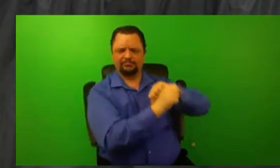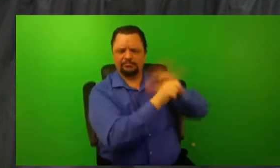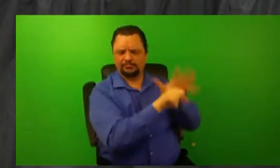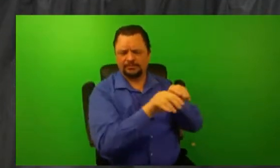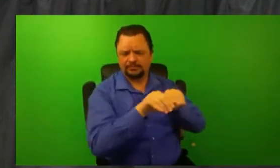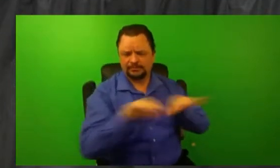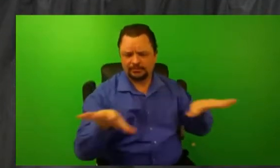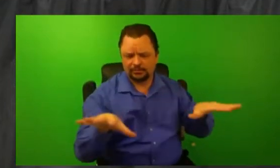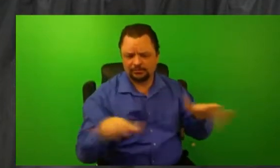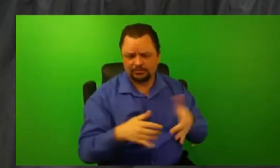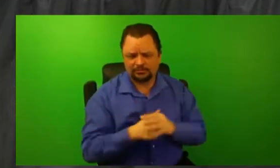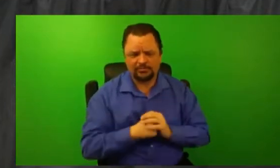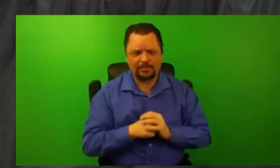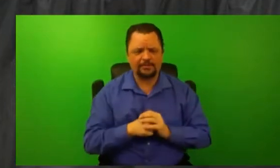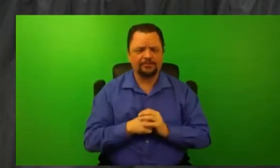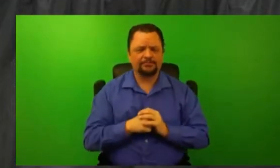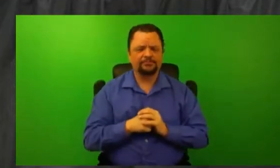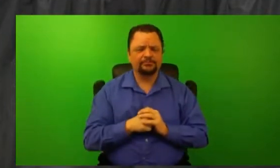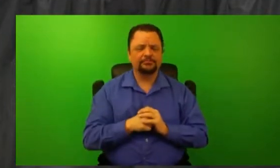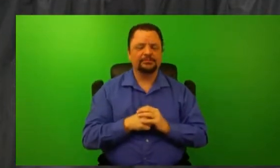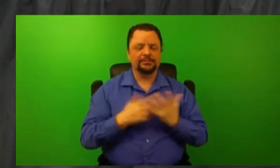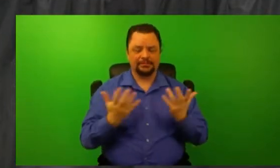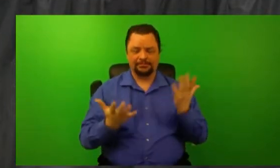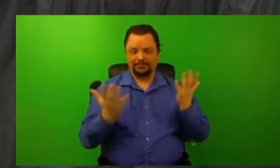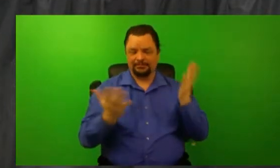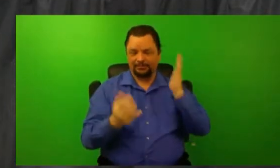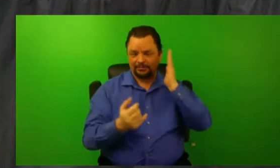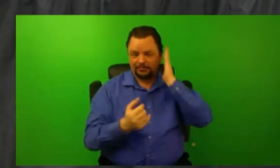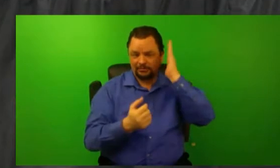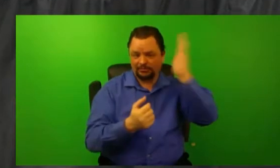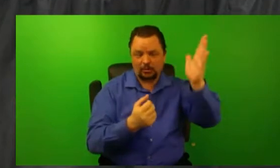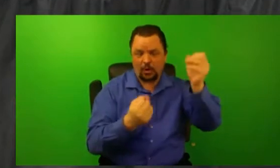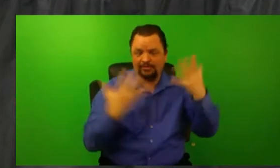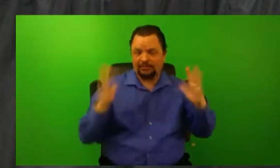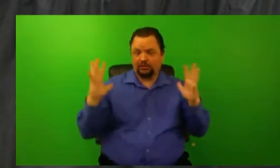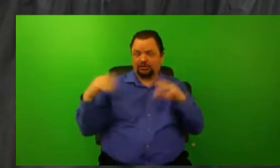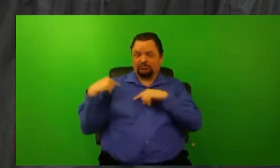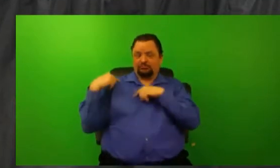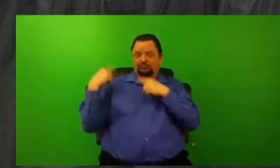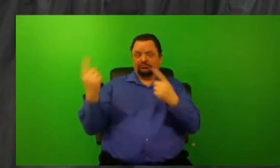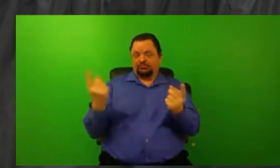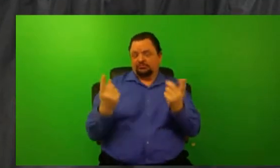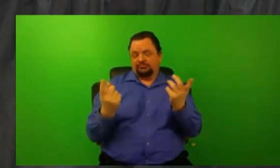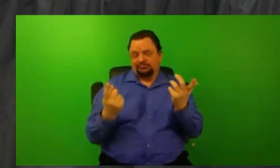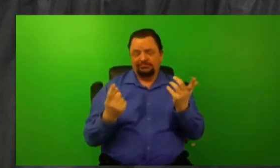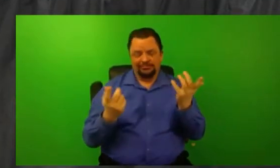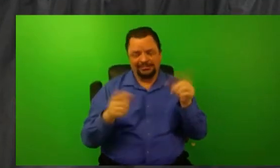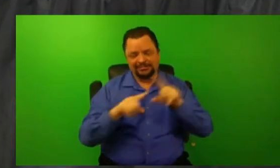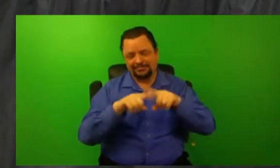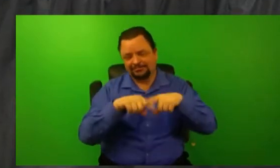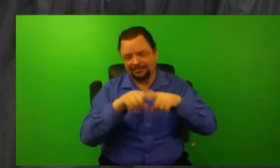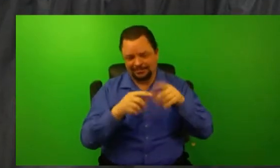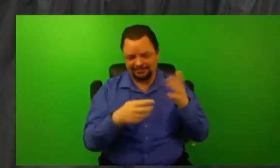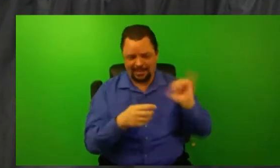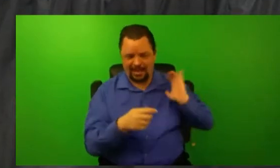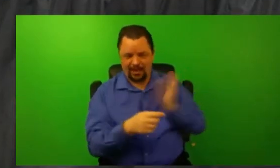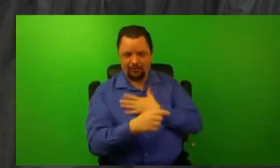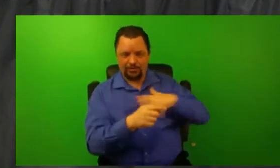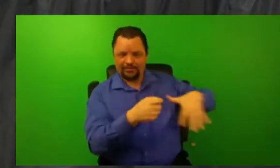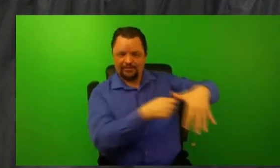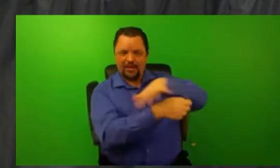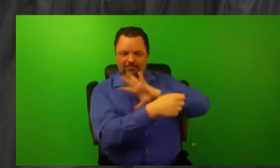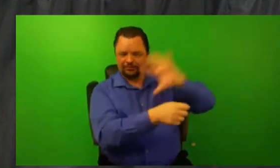be, and maybe already, part of our environment. It may be endemic, that is a